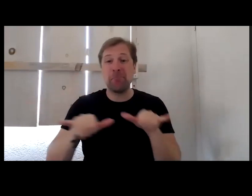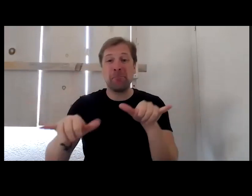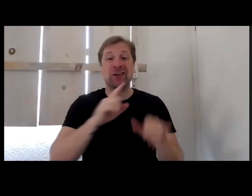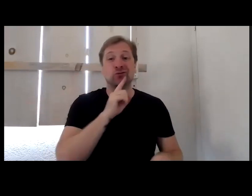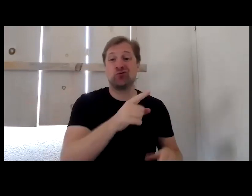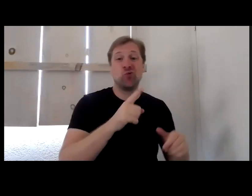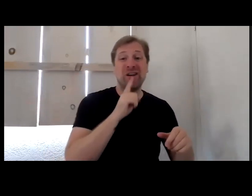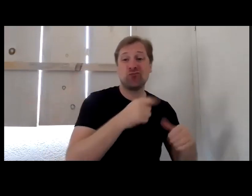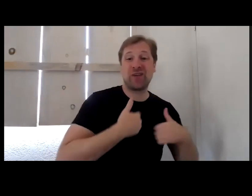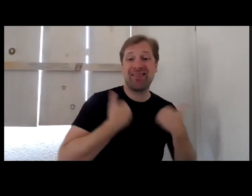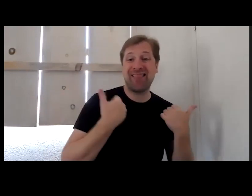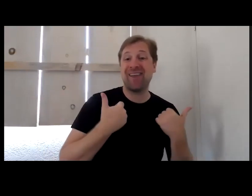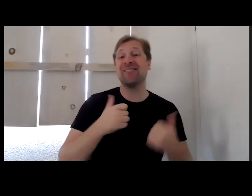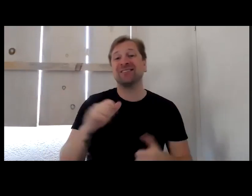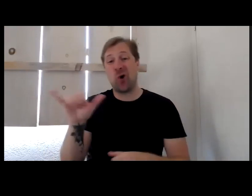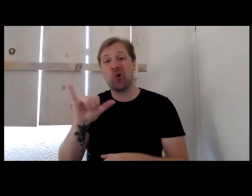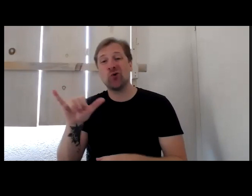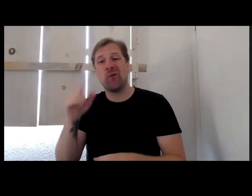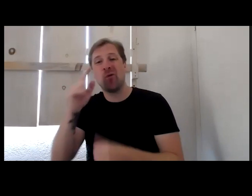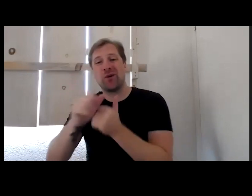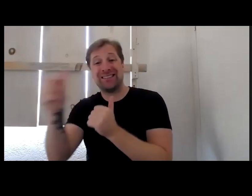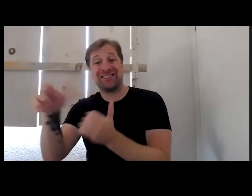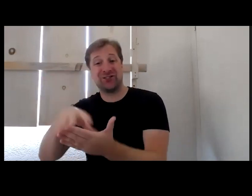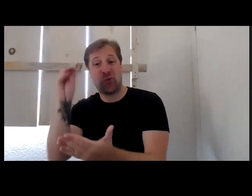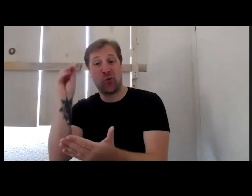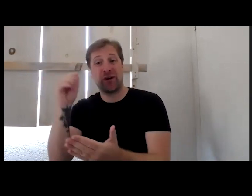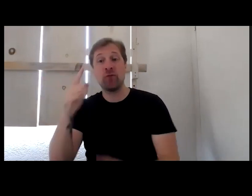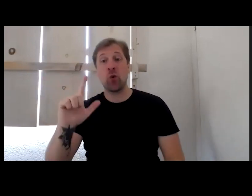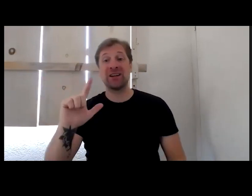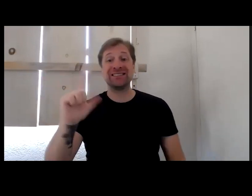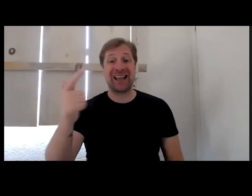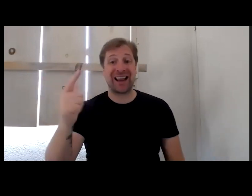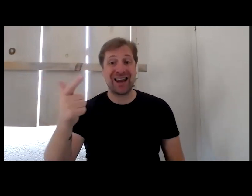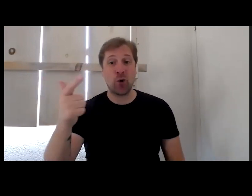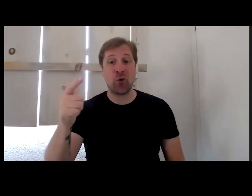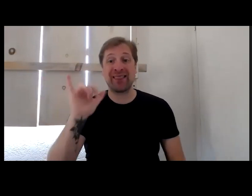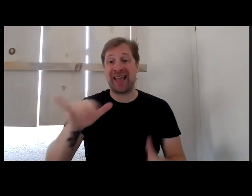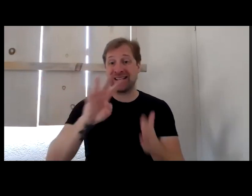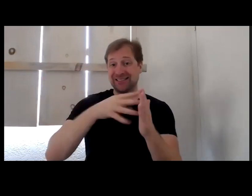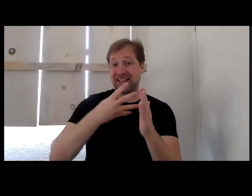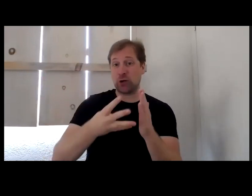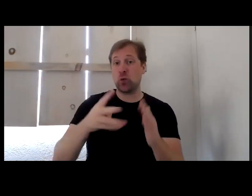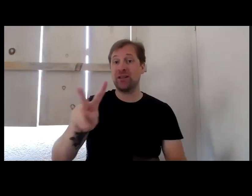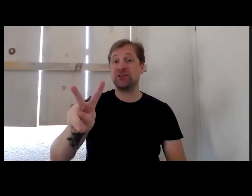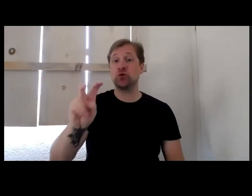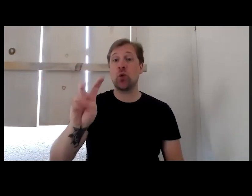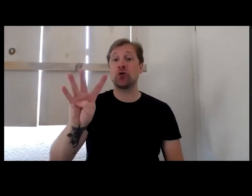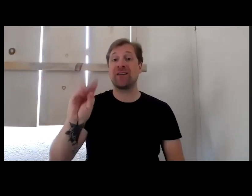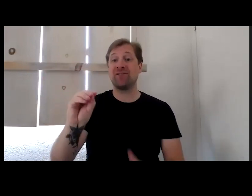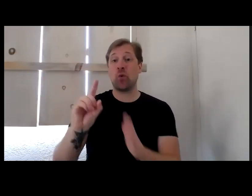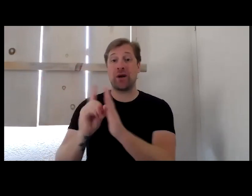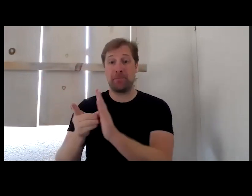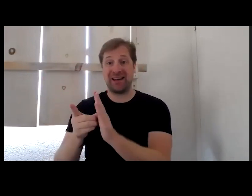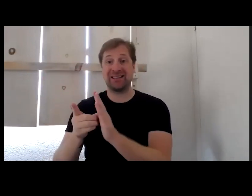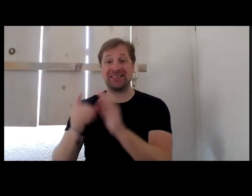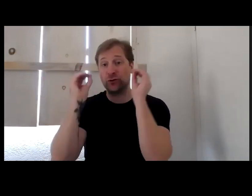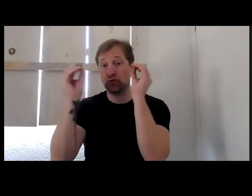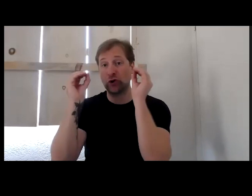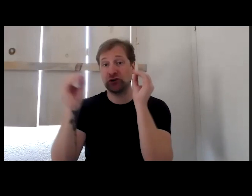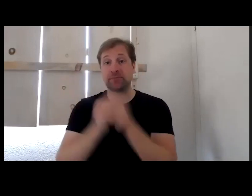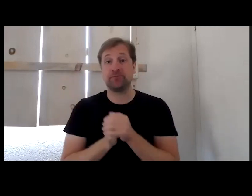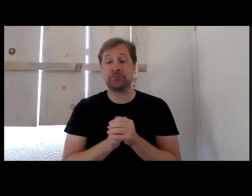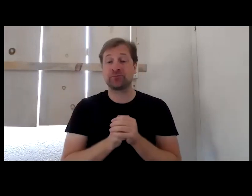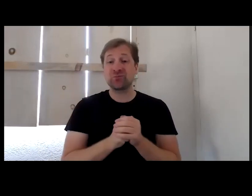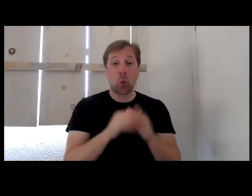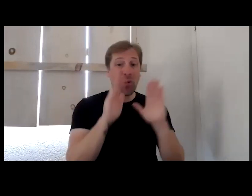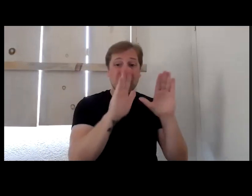also true in distance learning. For secondary, the schedule is 240 instructional minutes. One of the great features